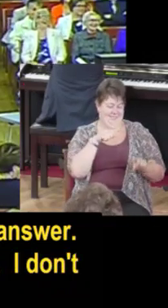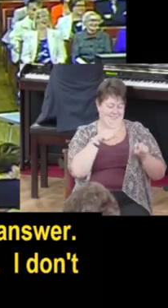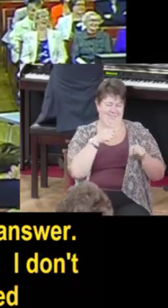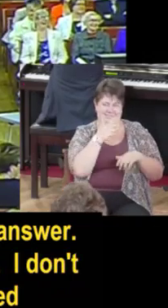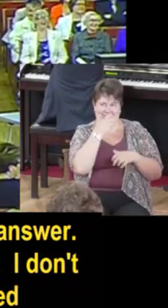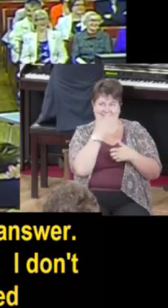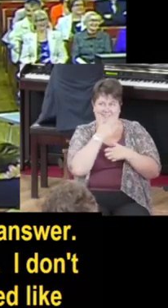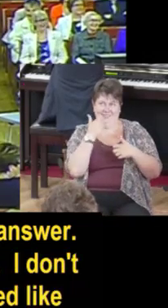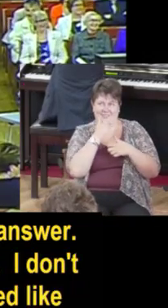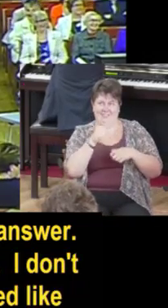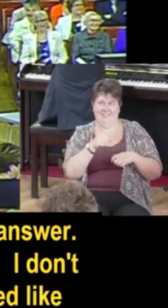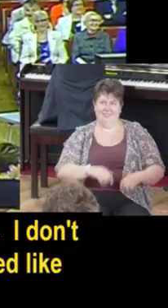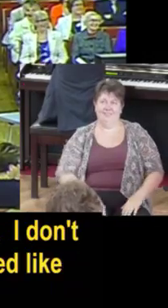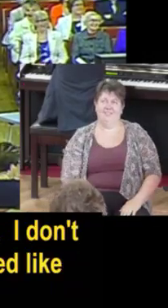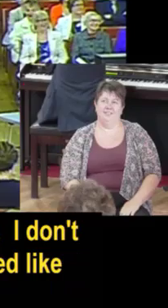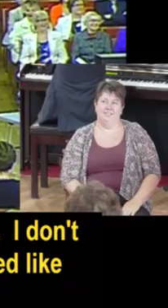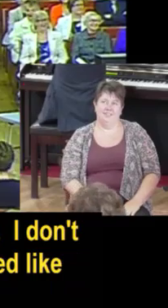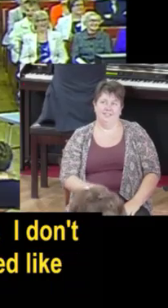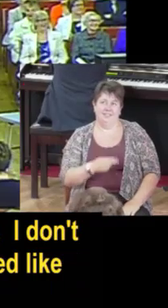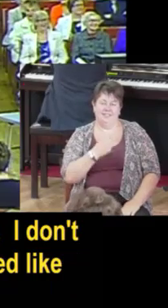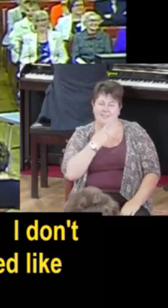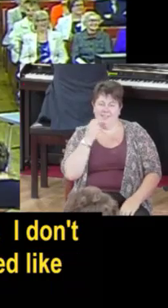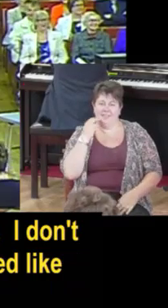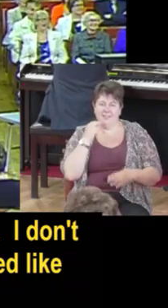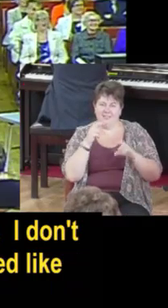found this picture and I thought, well, that's quite nice.